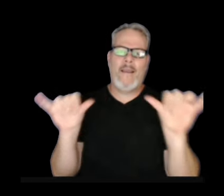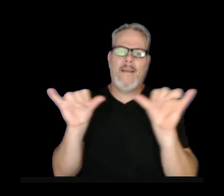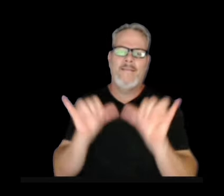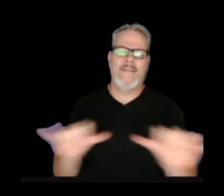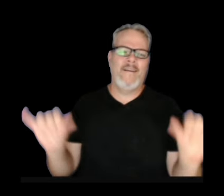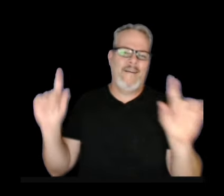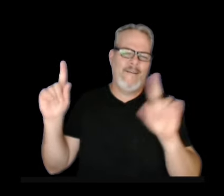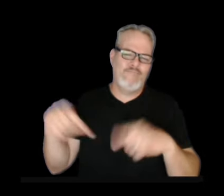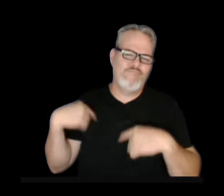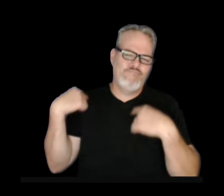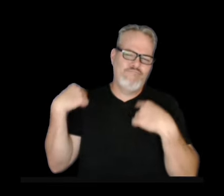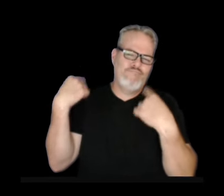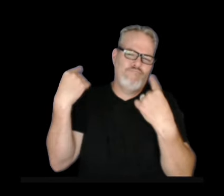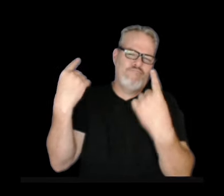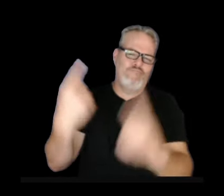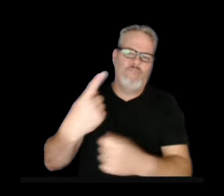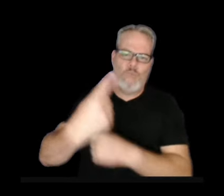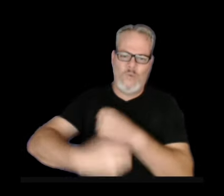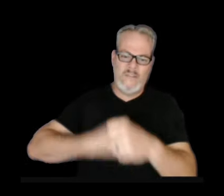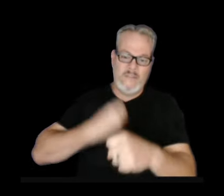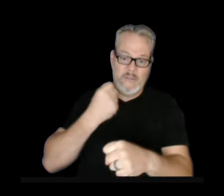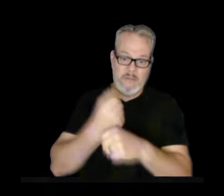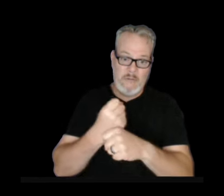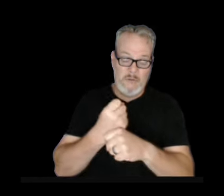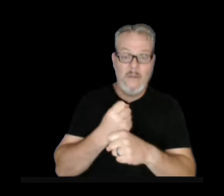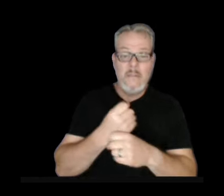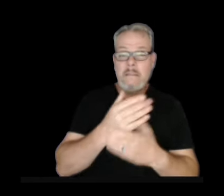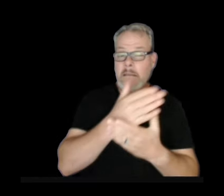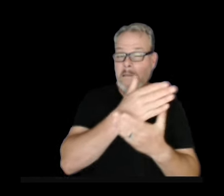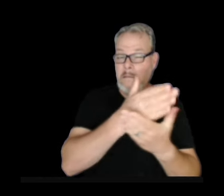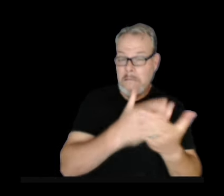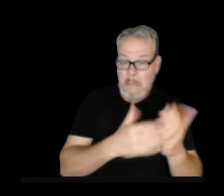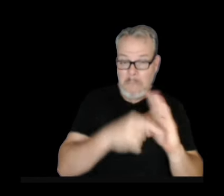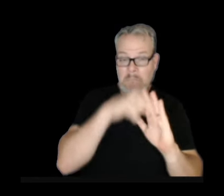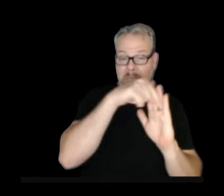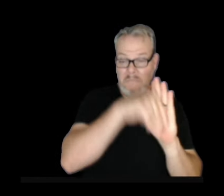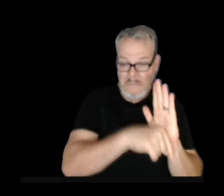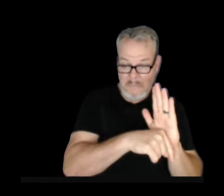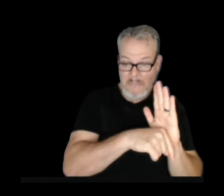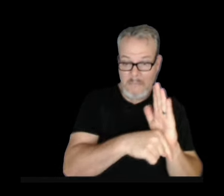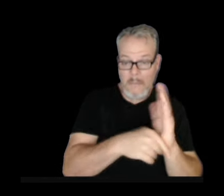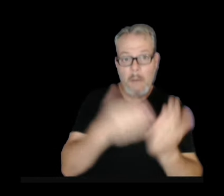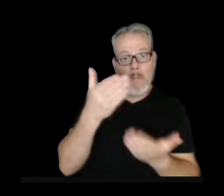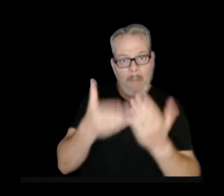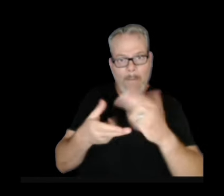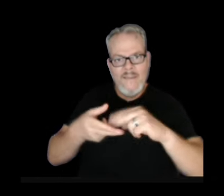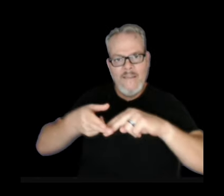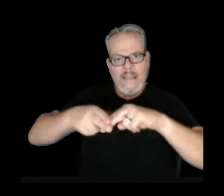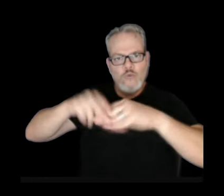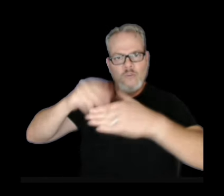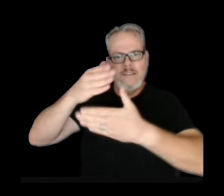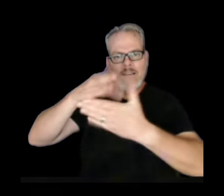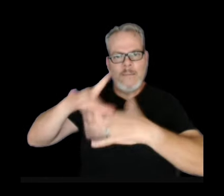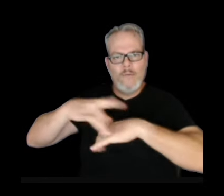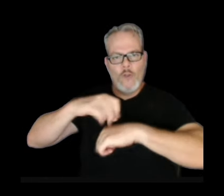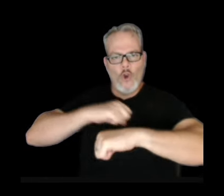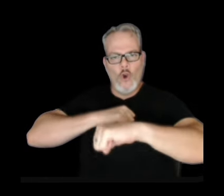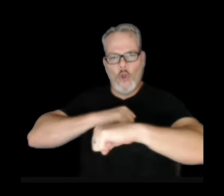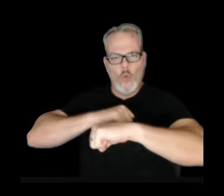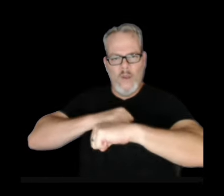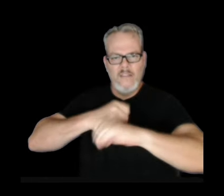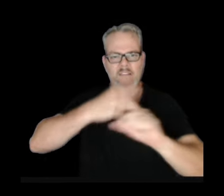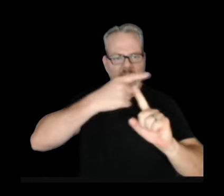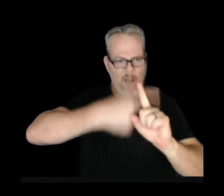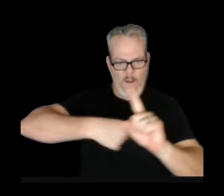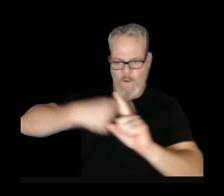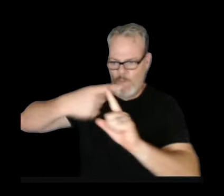had slightly different pattern in the deeper earthquakes, and perhaps an increase in some of these events month to month,